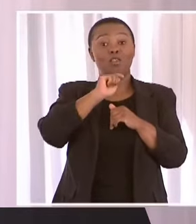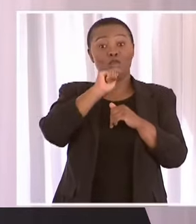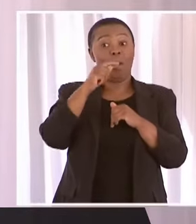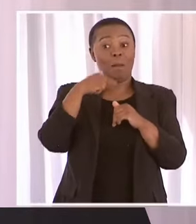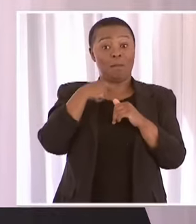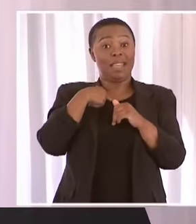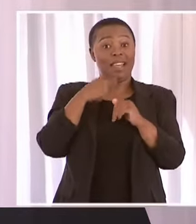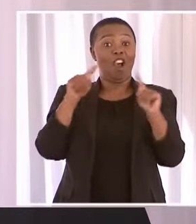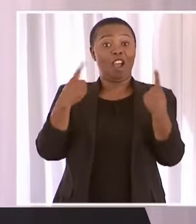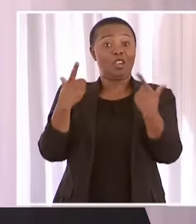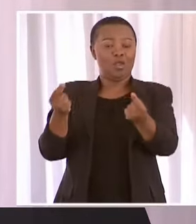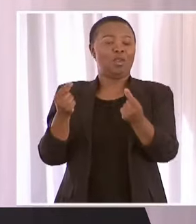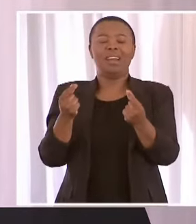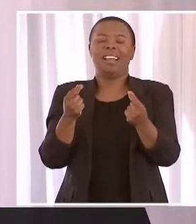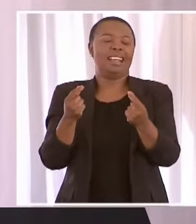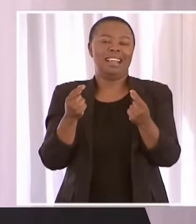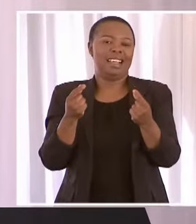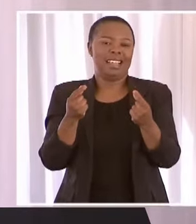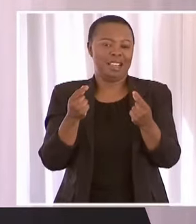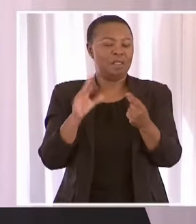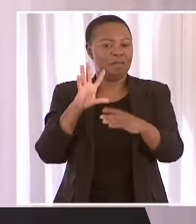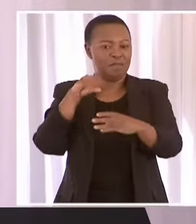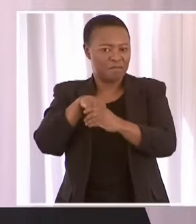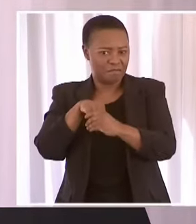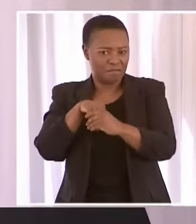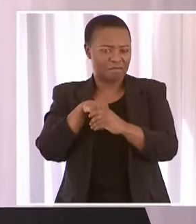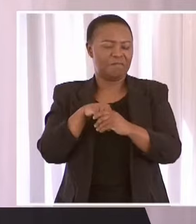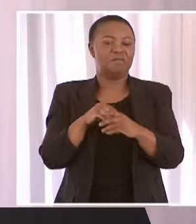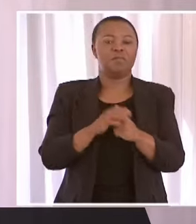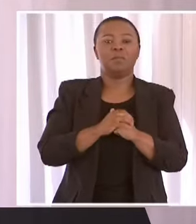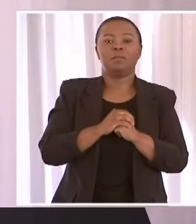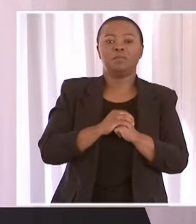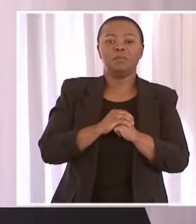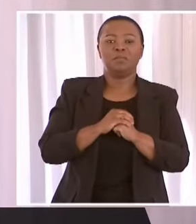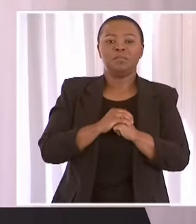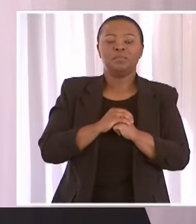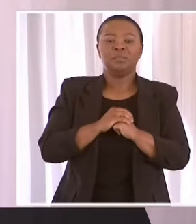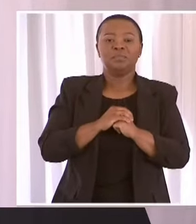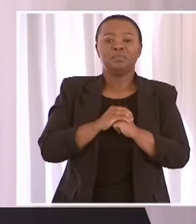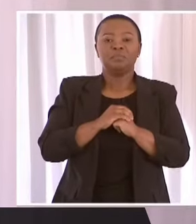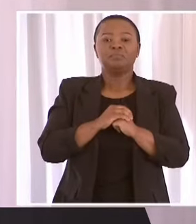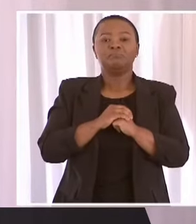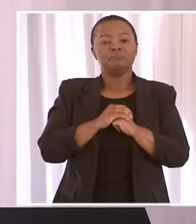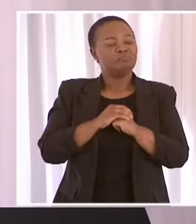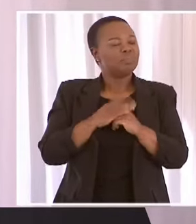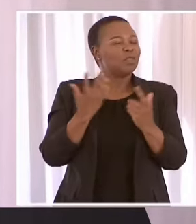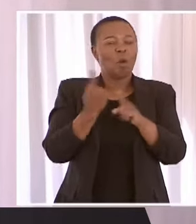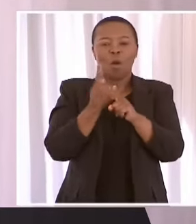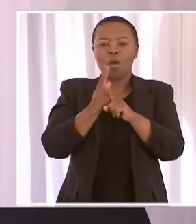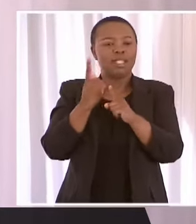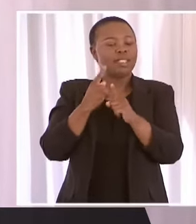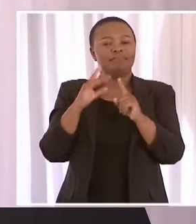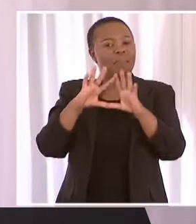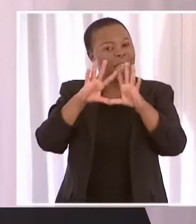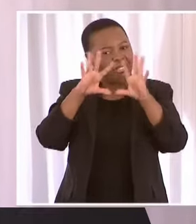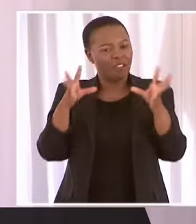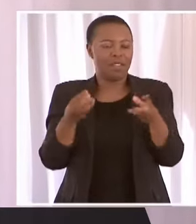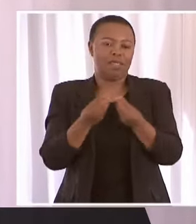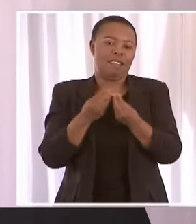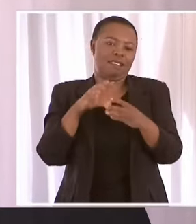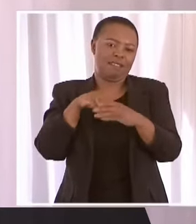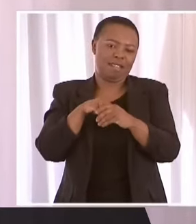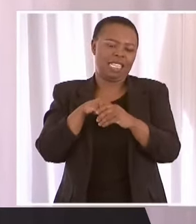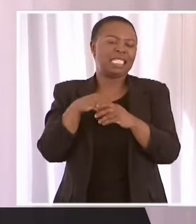so. Our shared love of great Chinese food and arguing about just about anything. I'm so